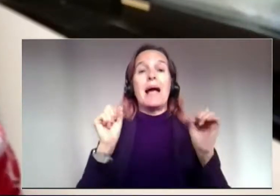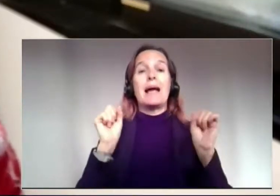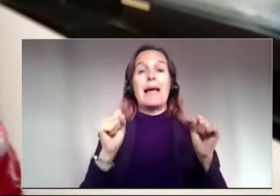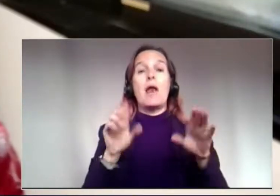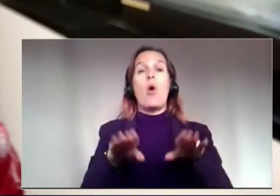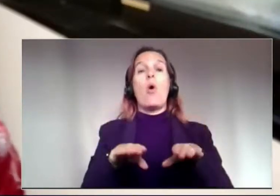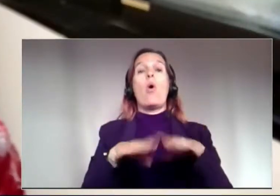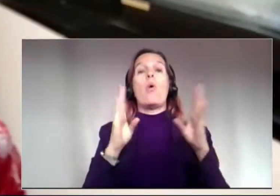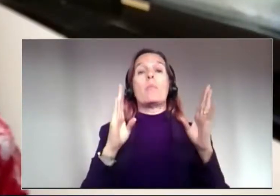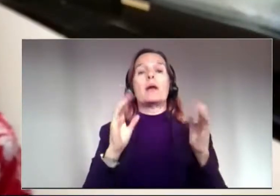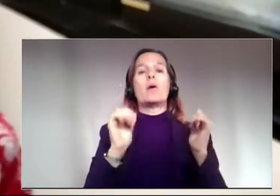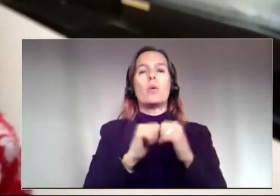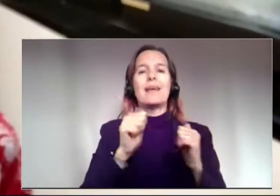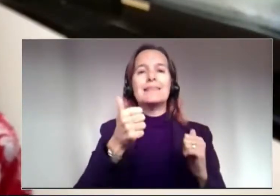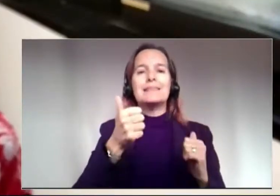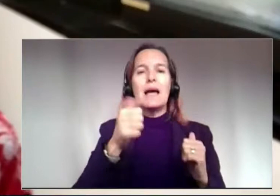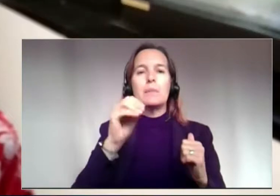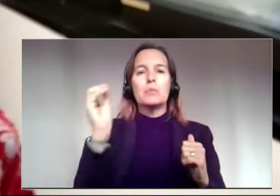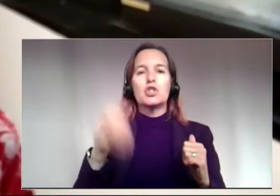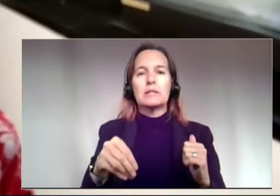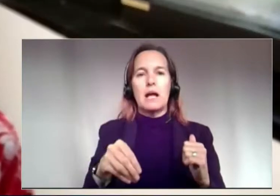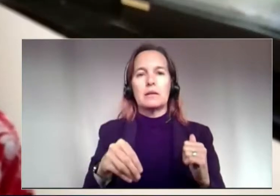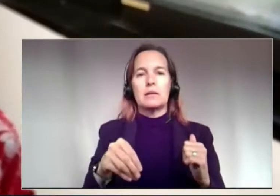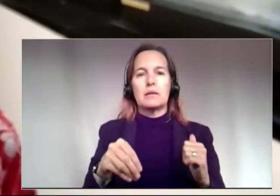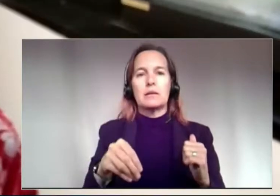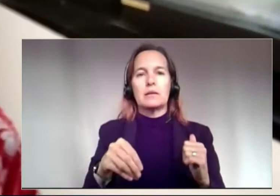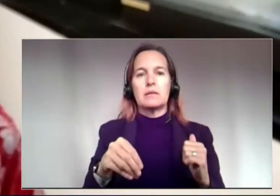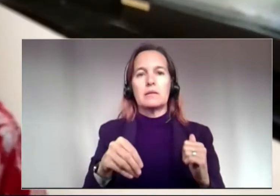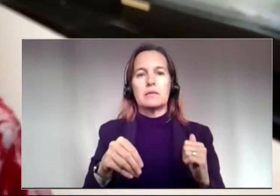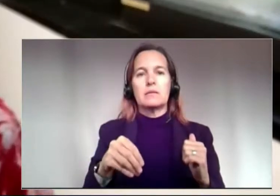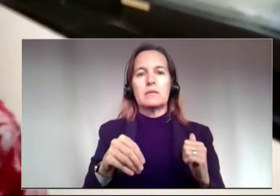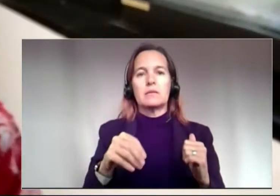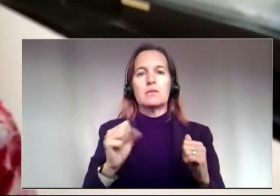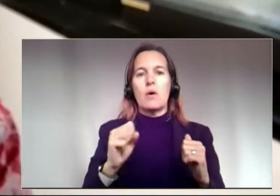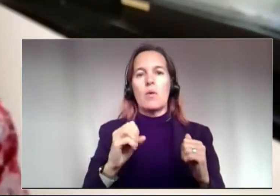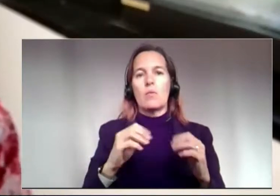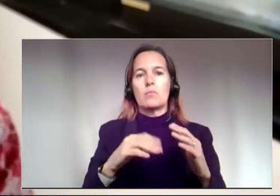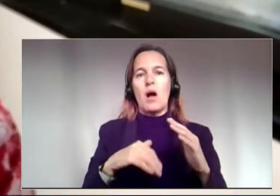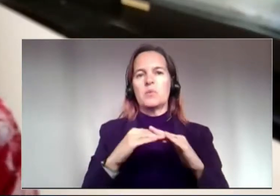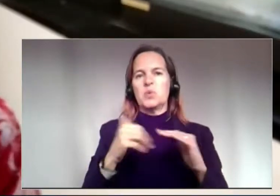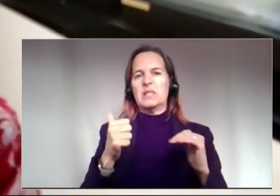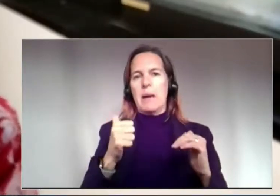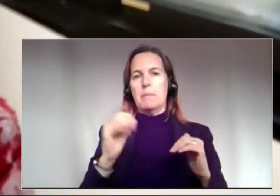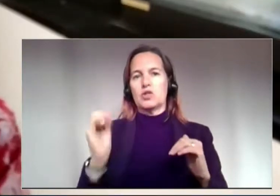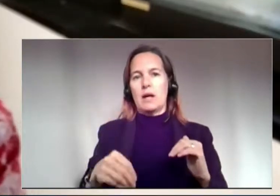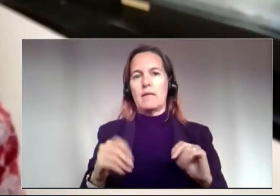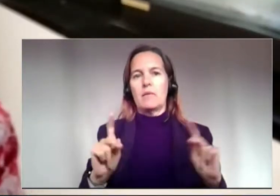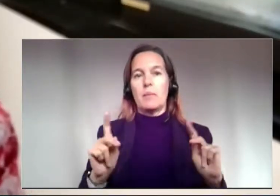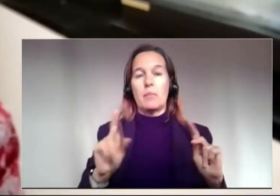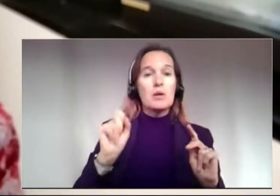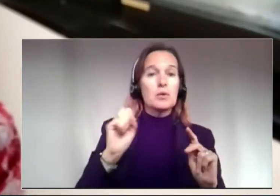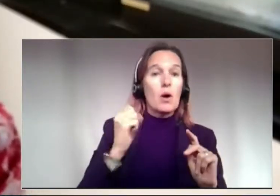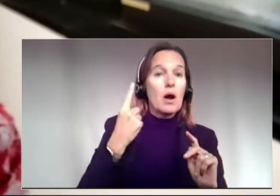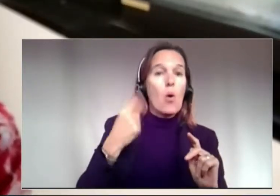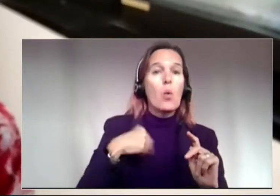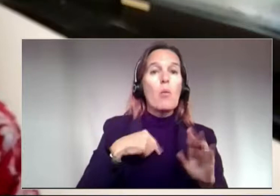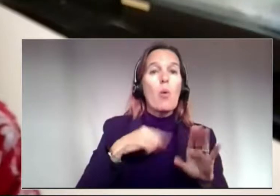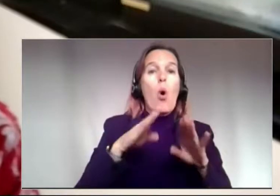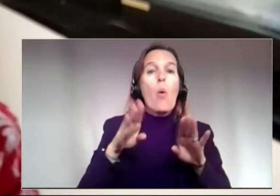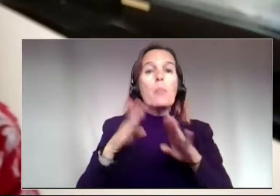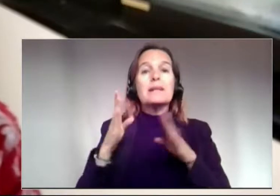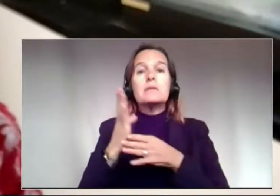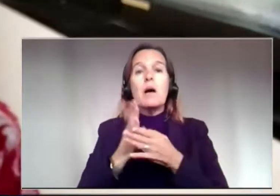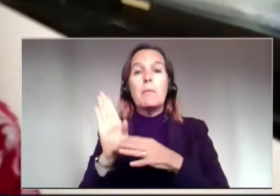with a 10% capacity. So as you can see, it's opening certain industries, but it's opening them slowly so we